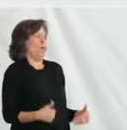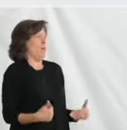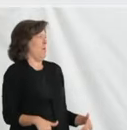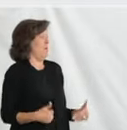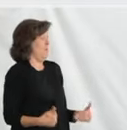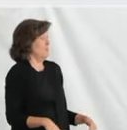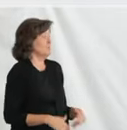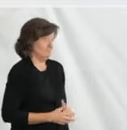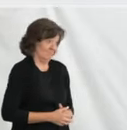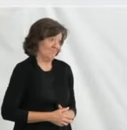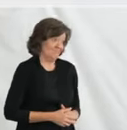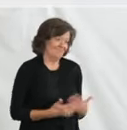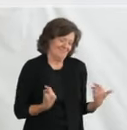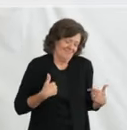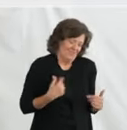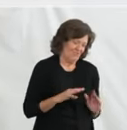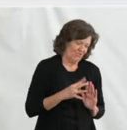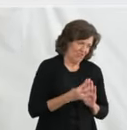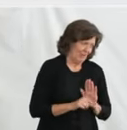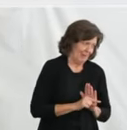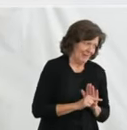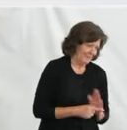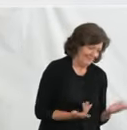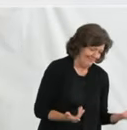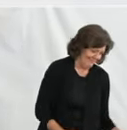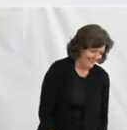Well, we were fourth graders, and